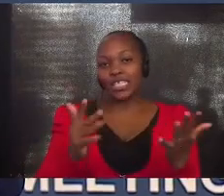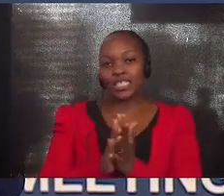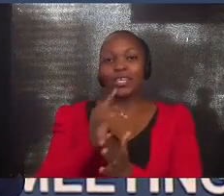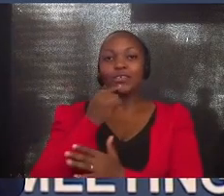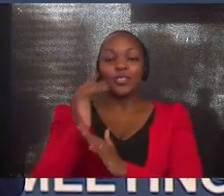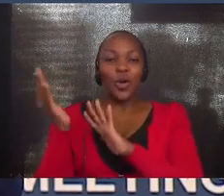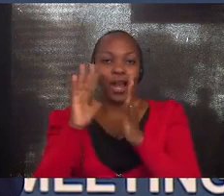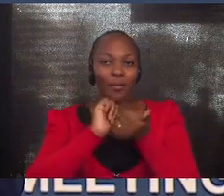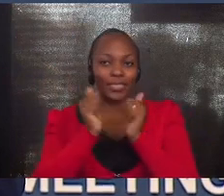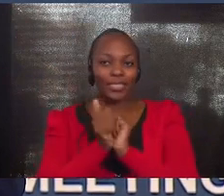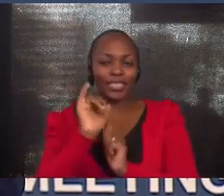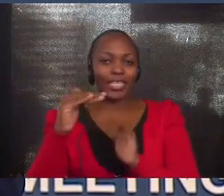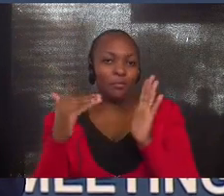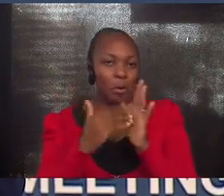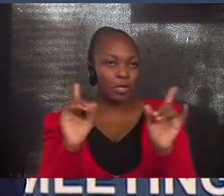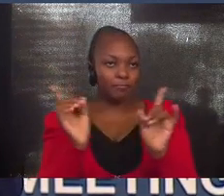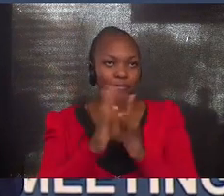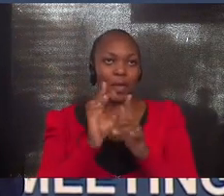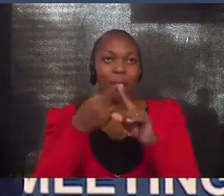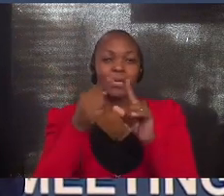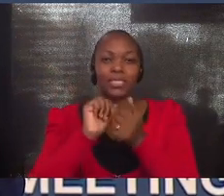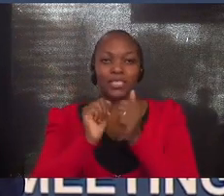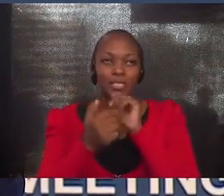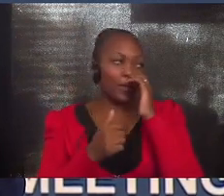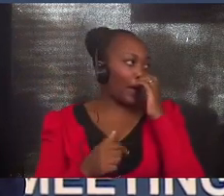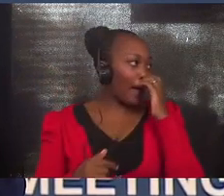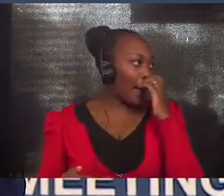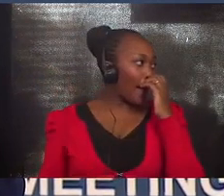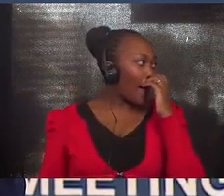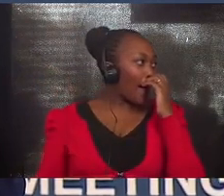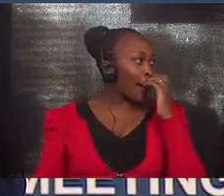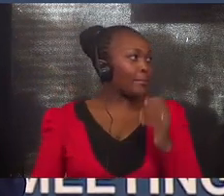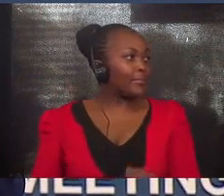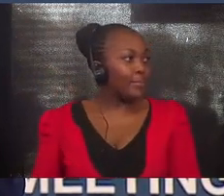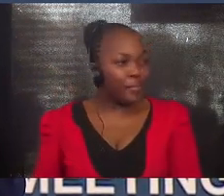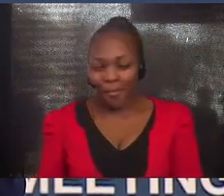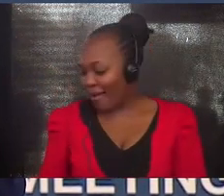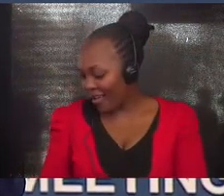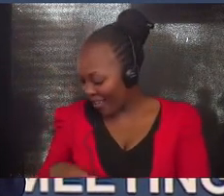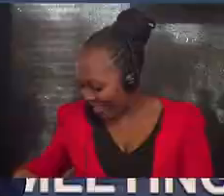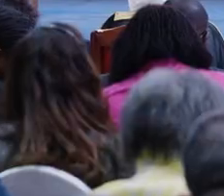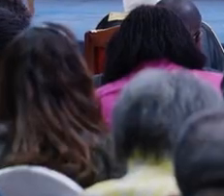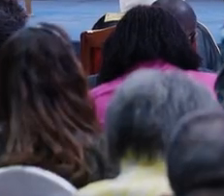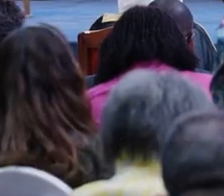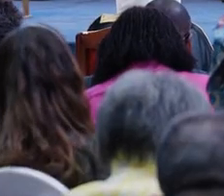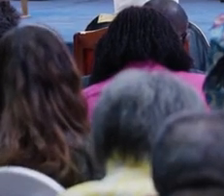Climate change is not only hindering, but it's changing the demographic structure of the country as